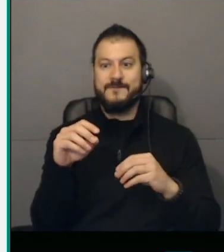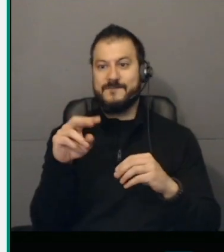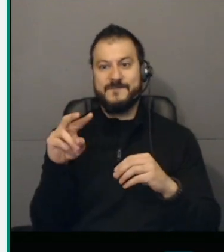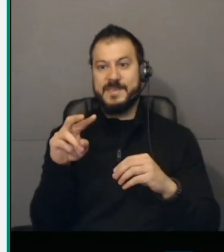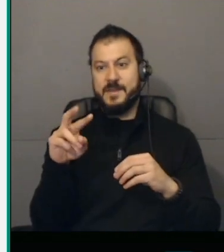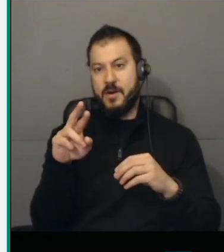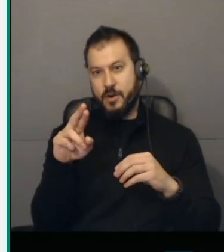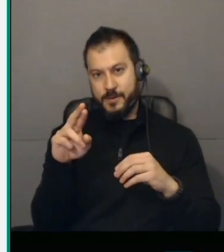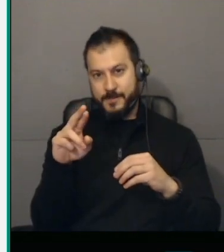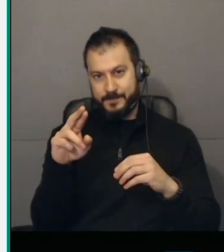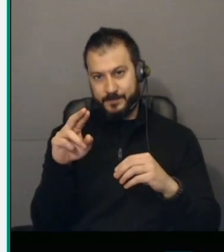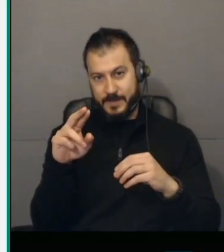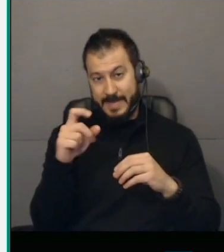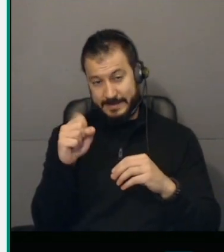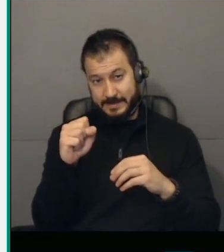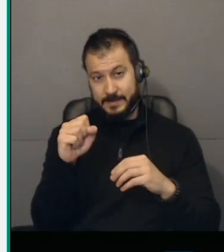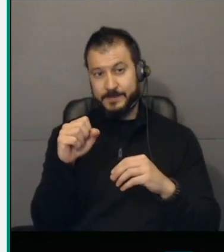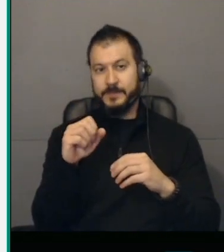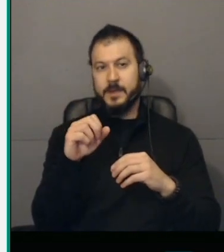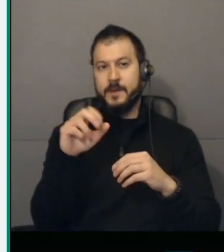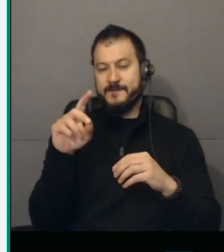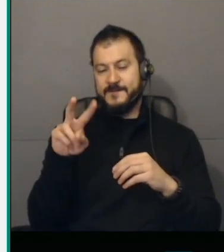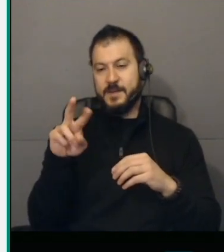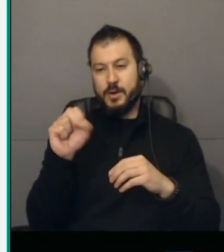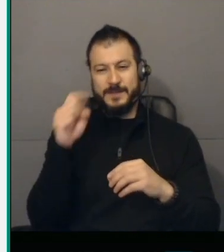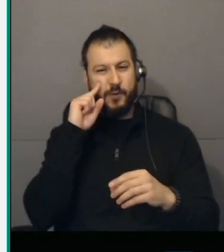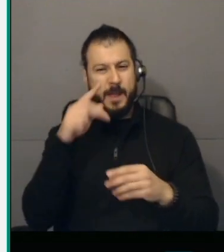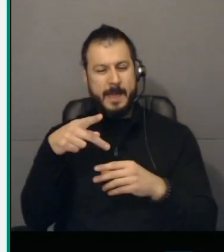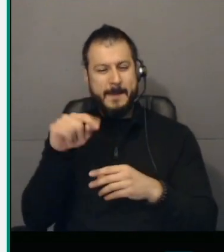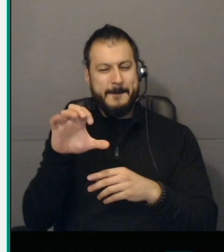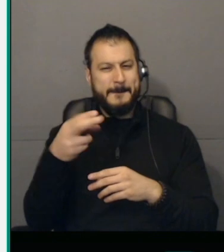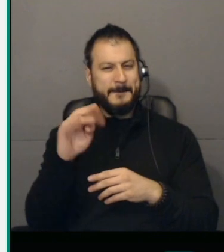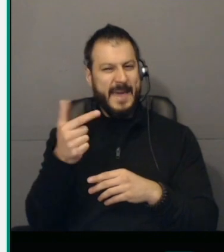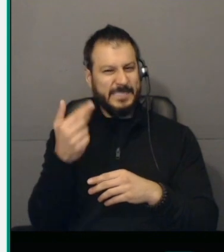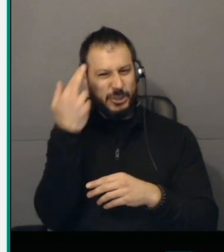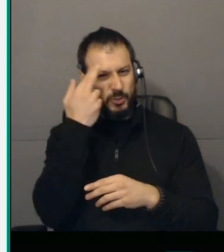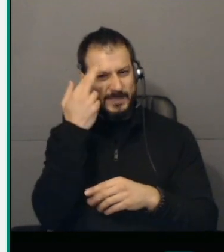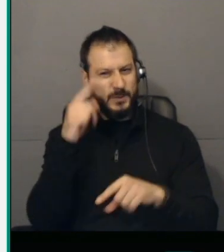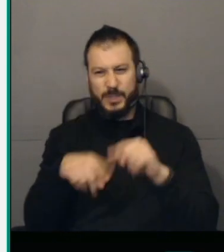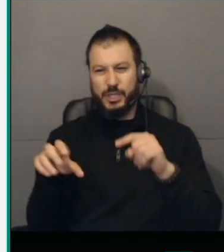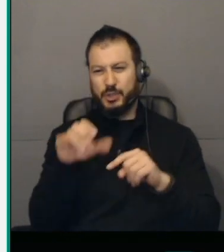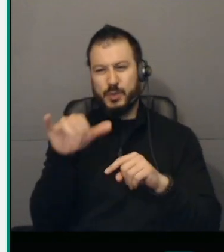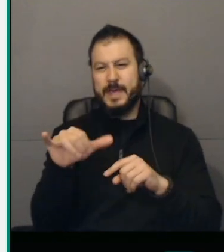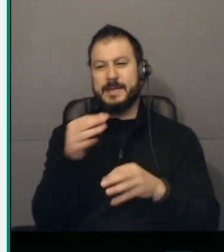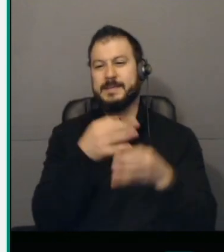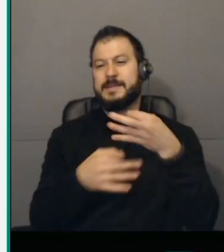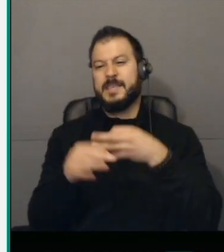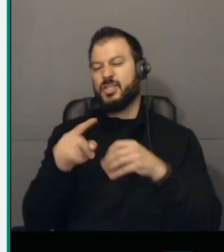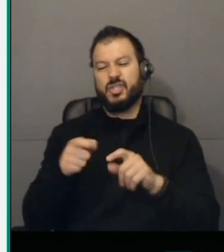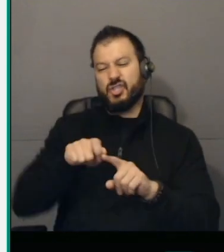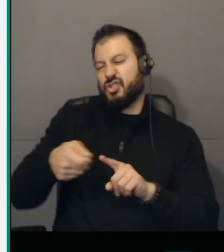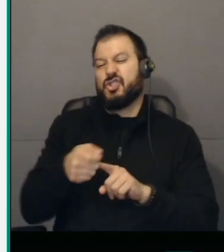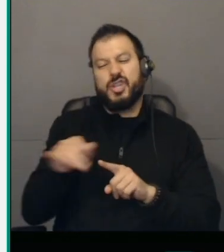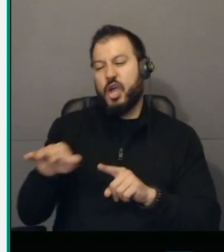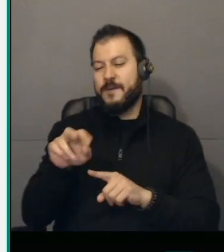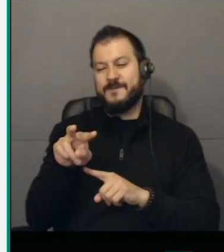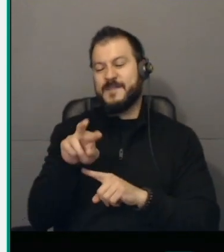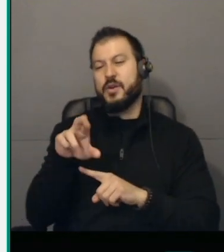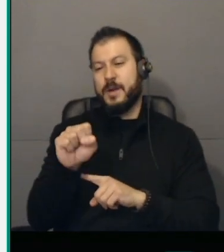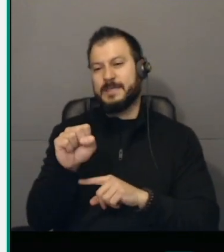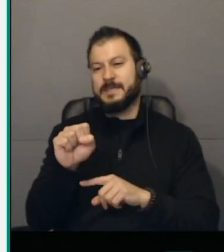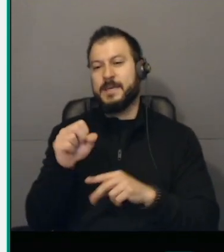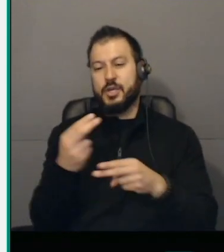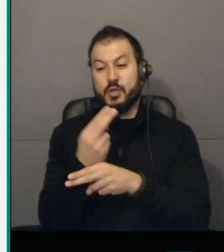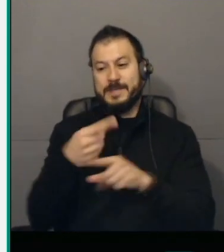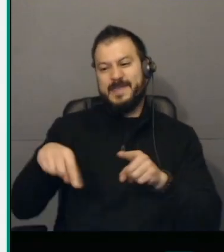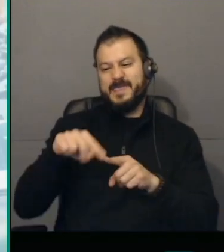VRX. In our case, due to patching reasons, we couldn't do that. And so instead, we just ended up disabling VRS for any materials using